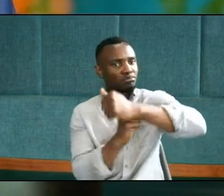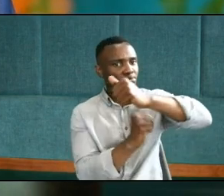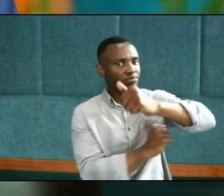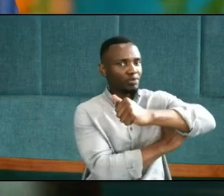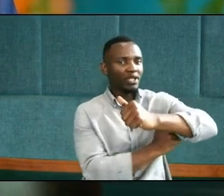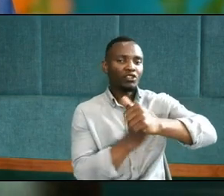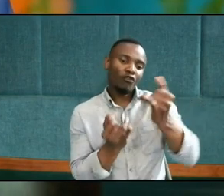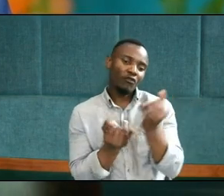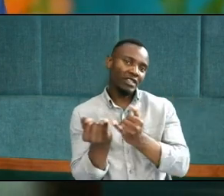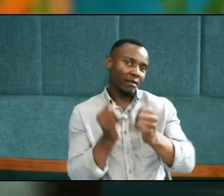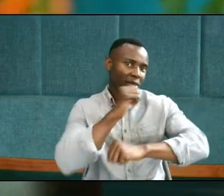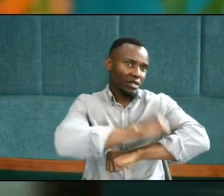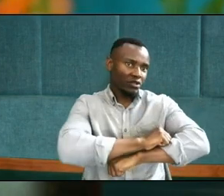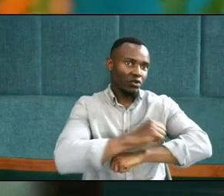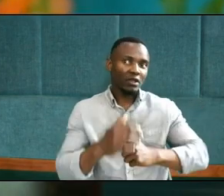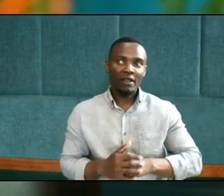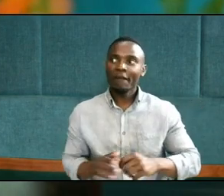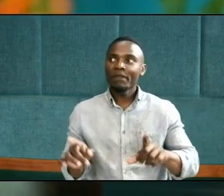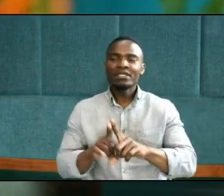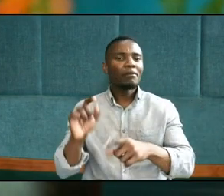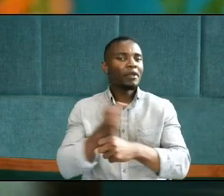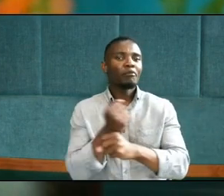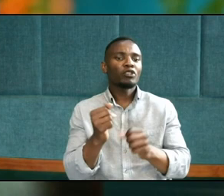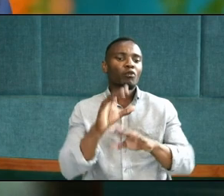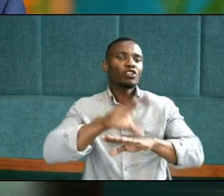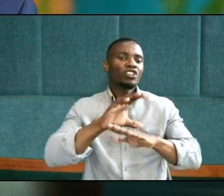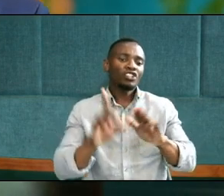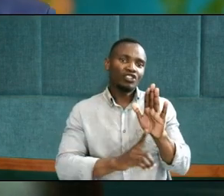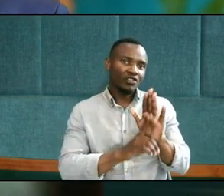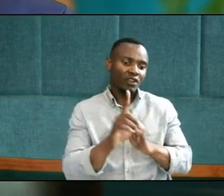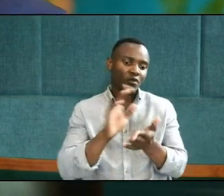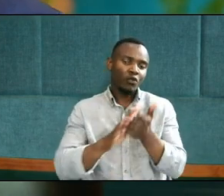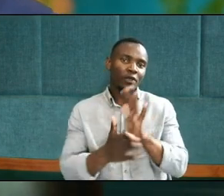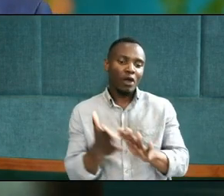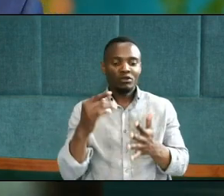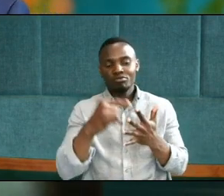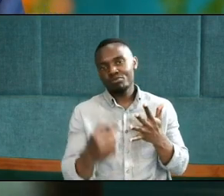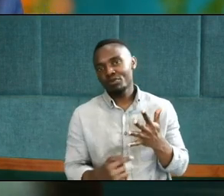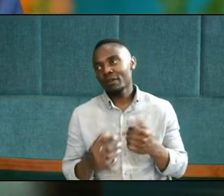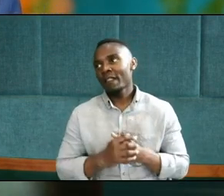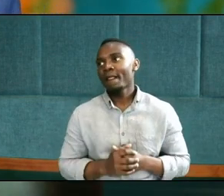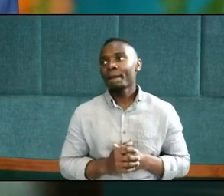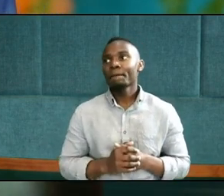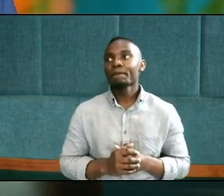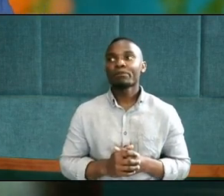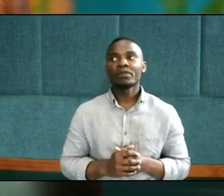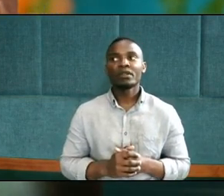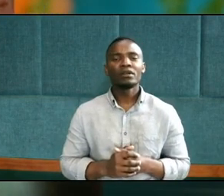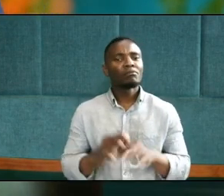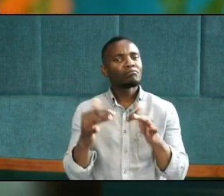Sabbath School. And you have done well as a church to have this day. So when I was